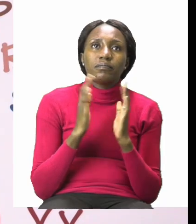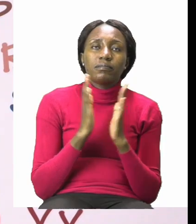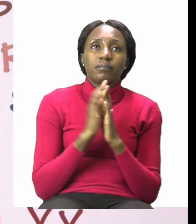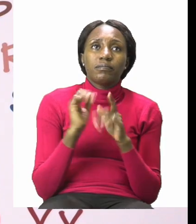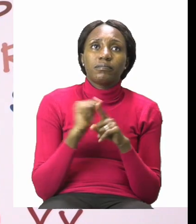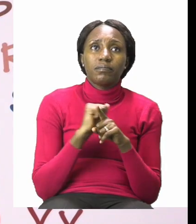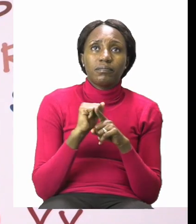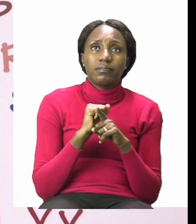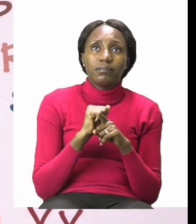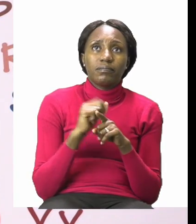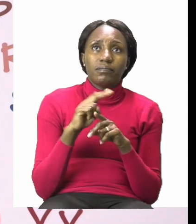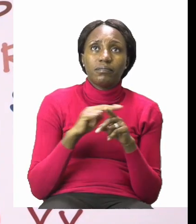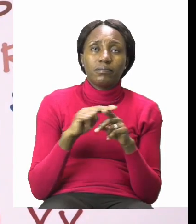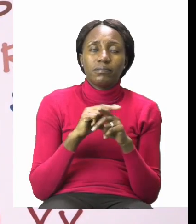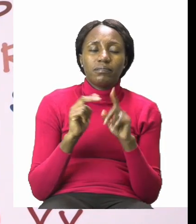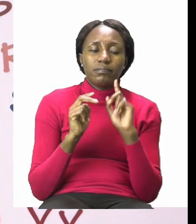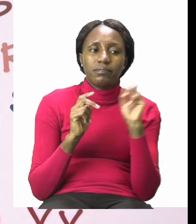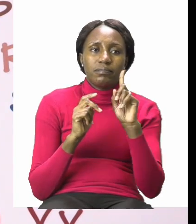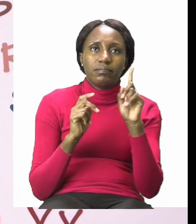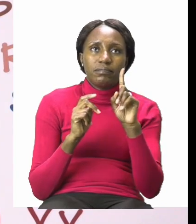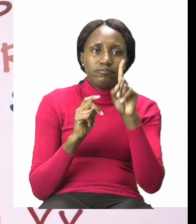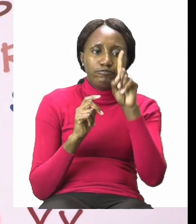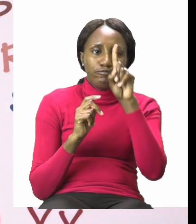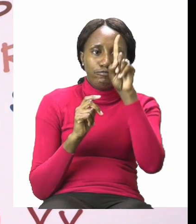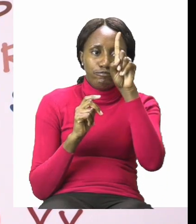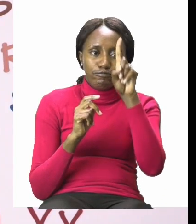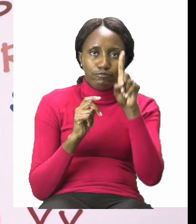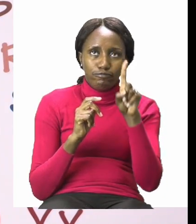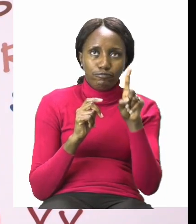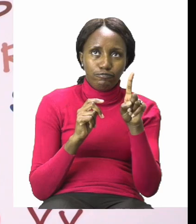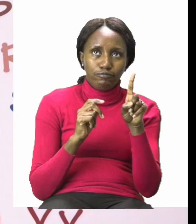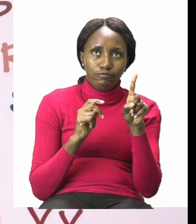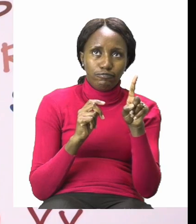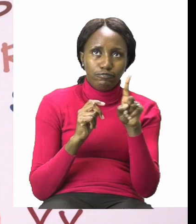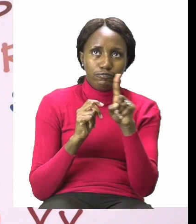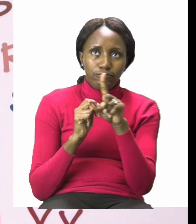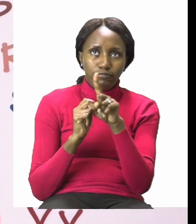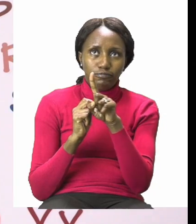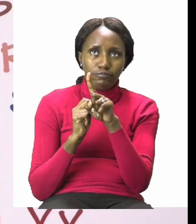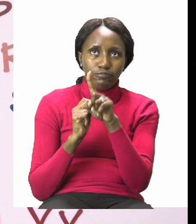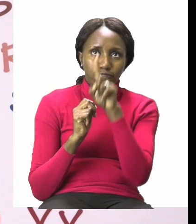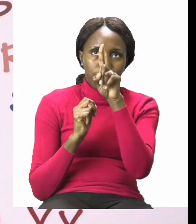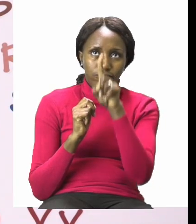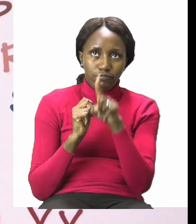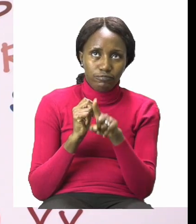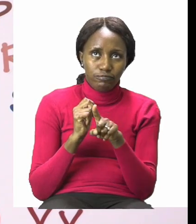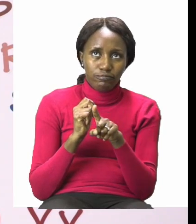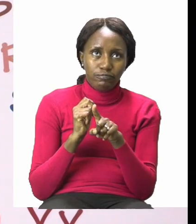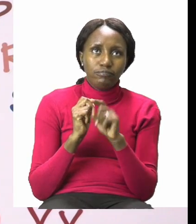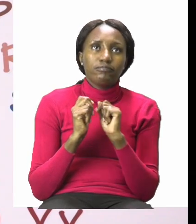our finger. So we're going to draw a 4 in the air. Let's start.